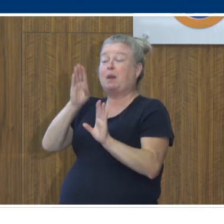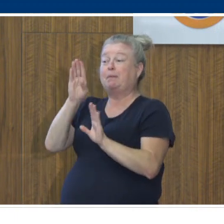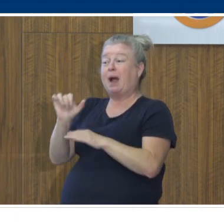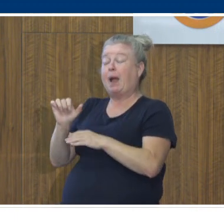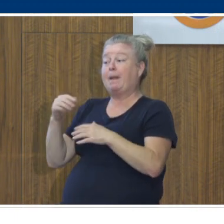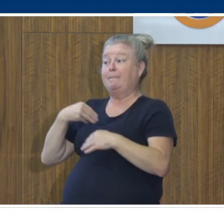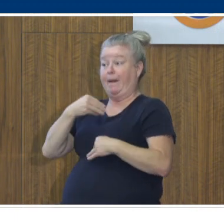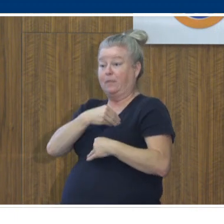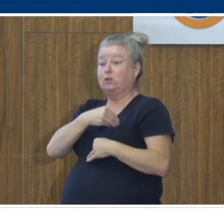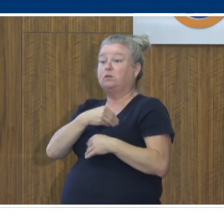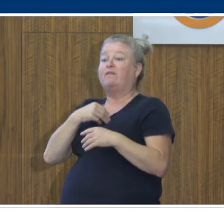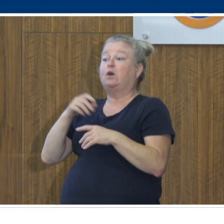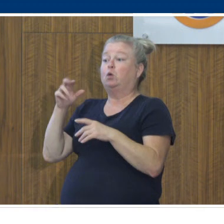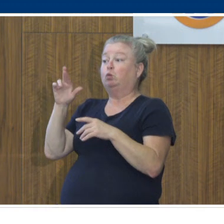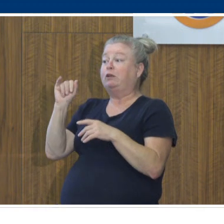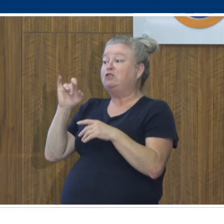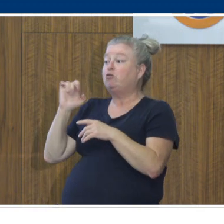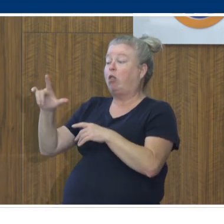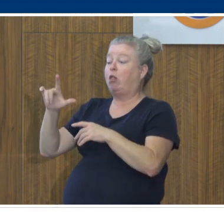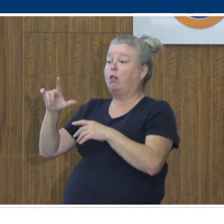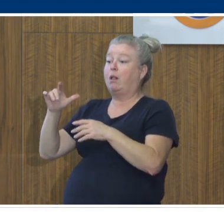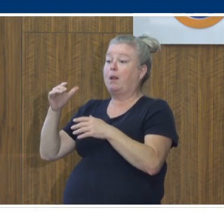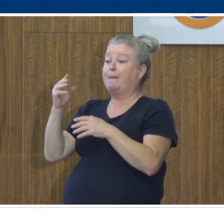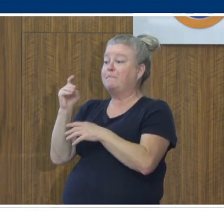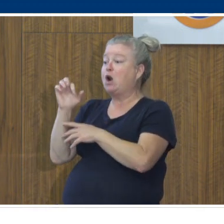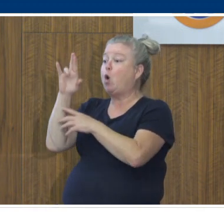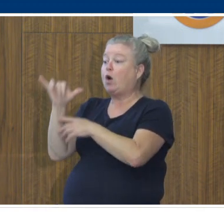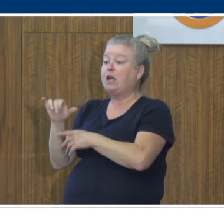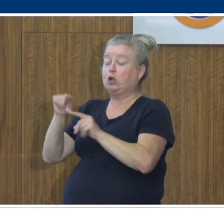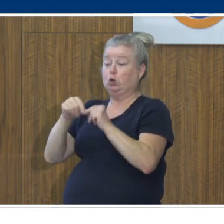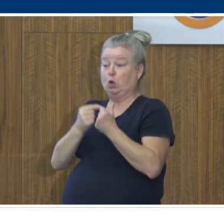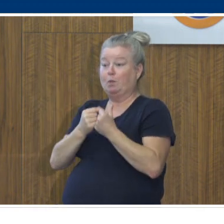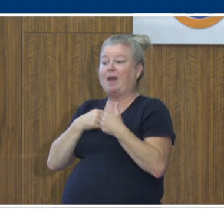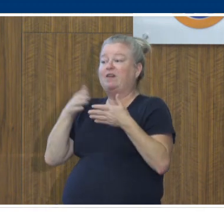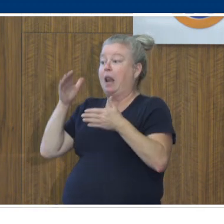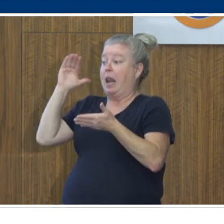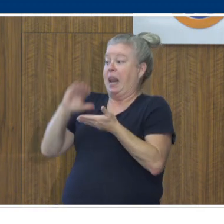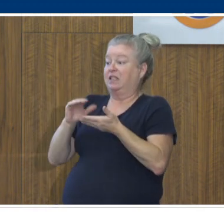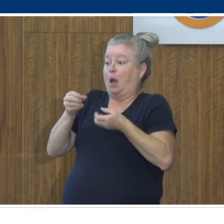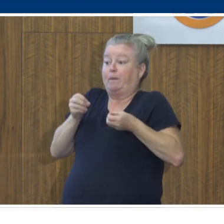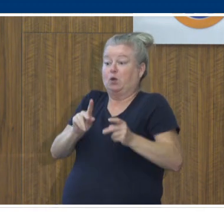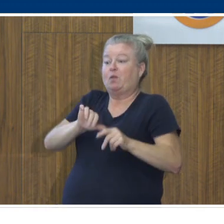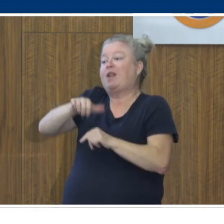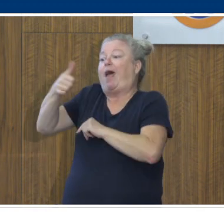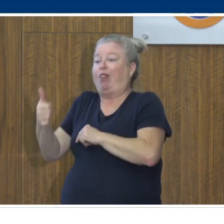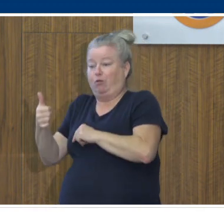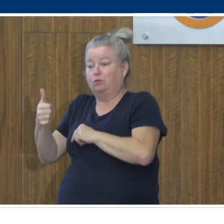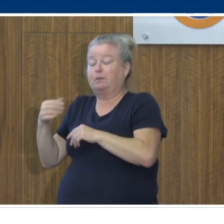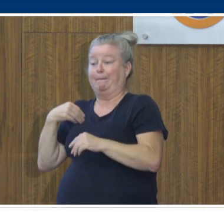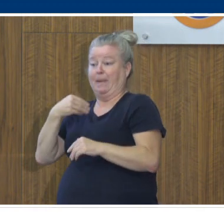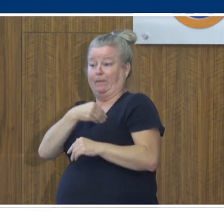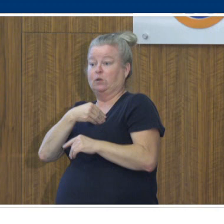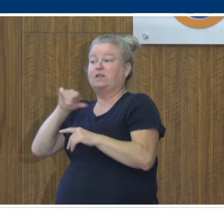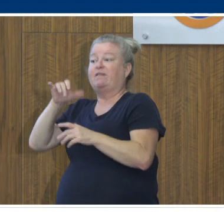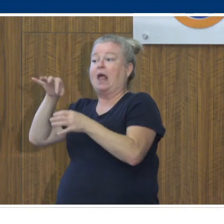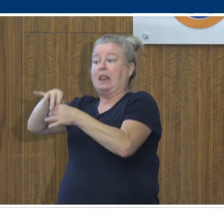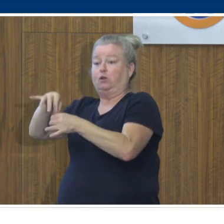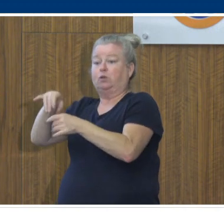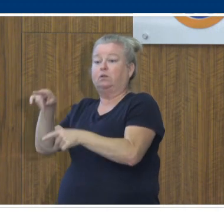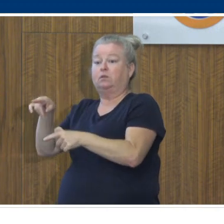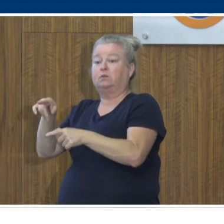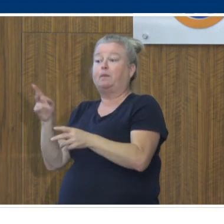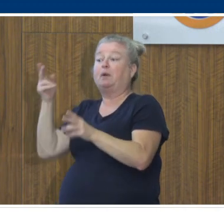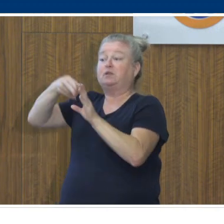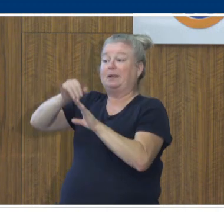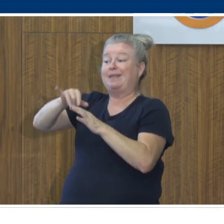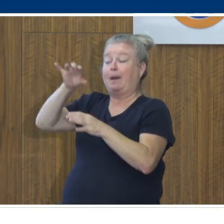racial minority group, in that its members have less opportunity than other members of the electorate to participate in the political